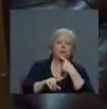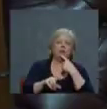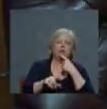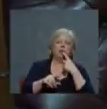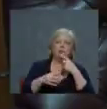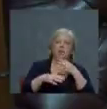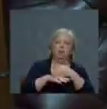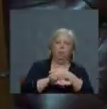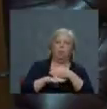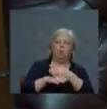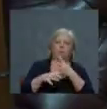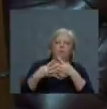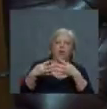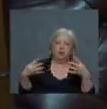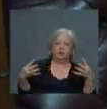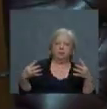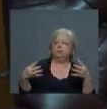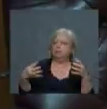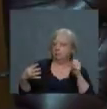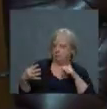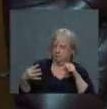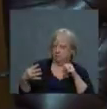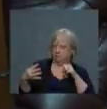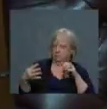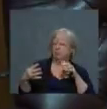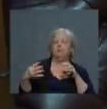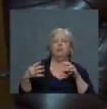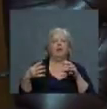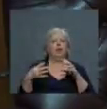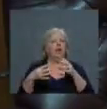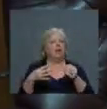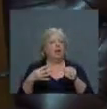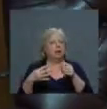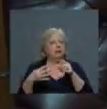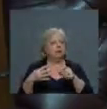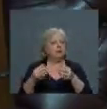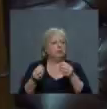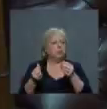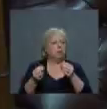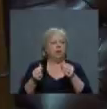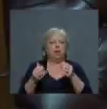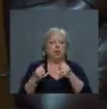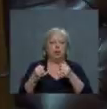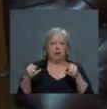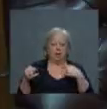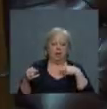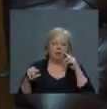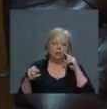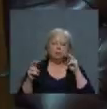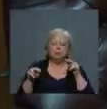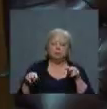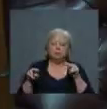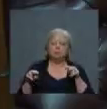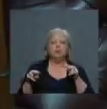board fence, wood fence there. Yes, ma'am. And this property line that I'm looking at,